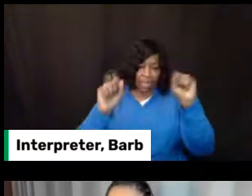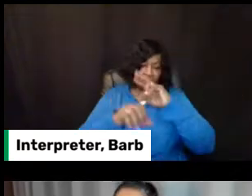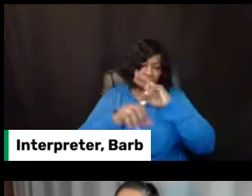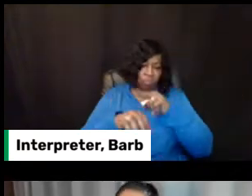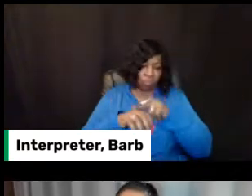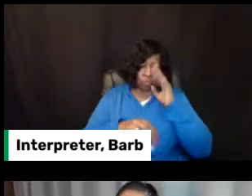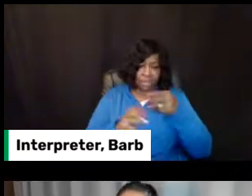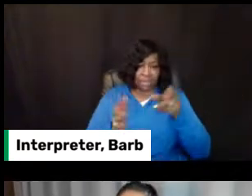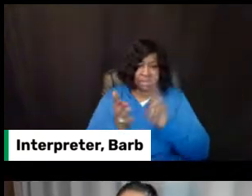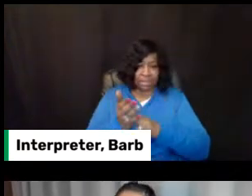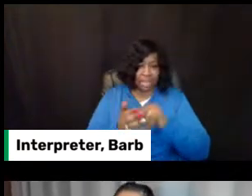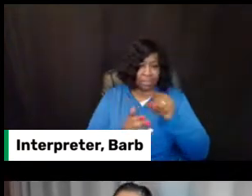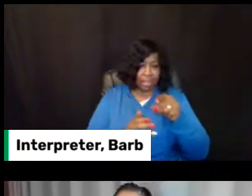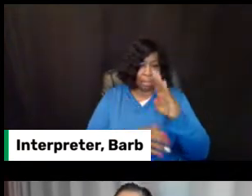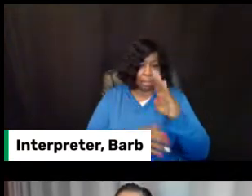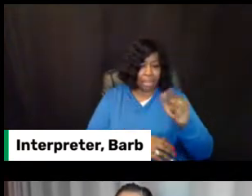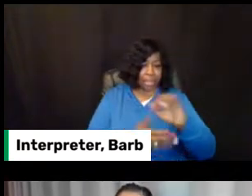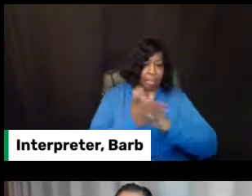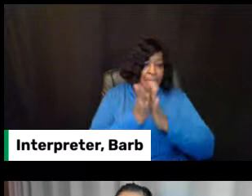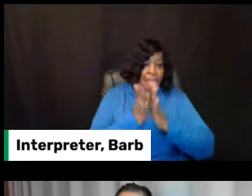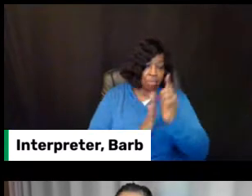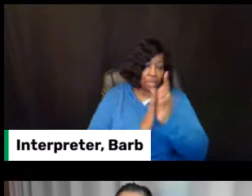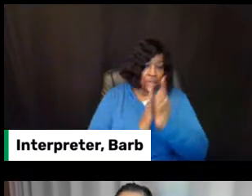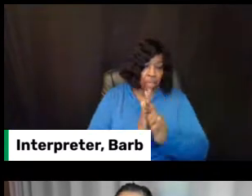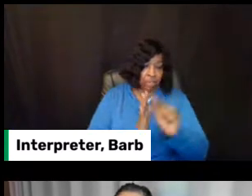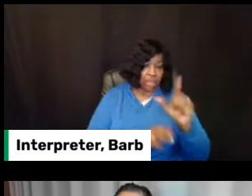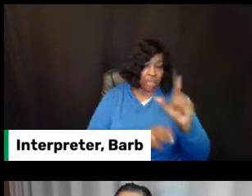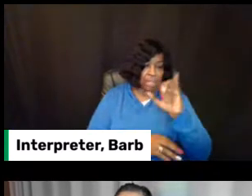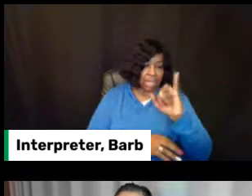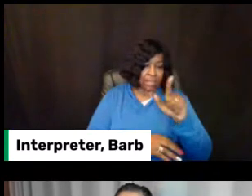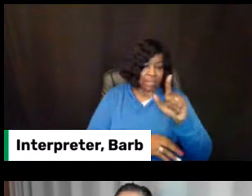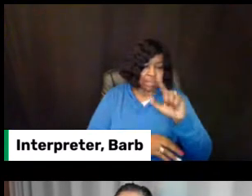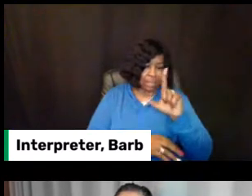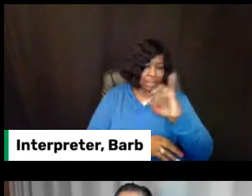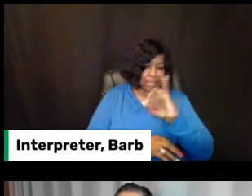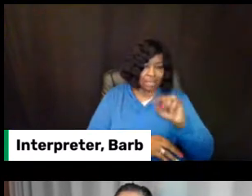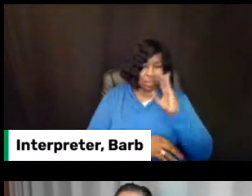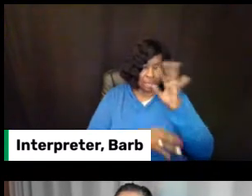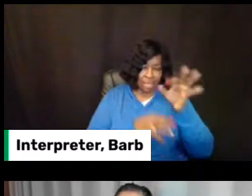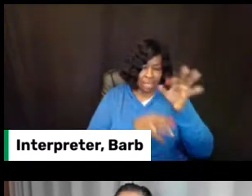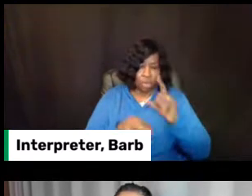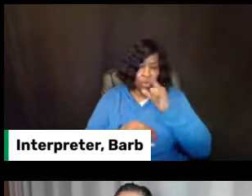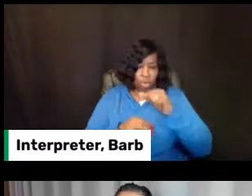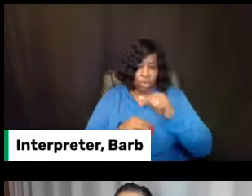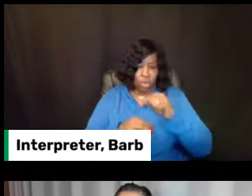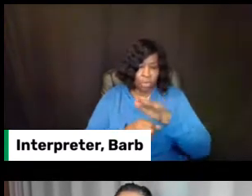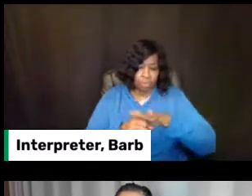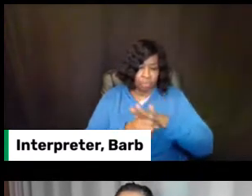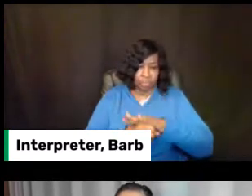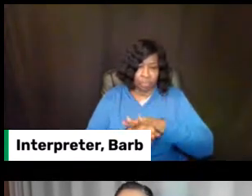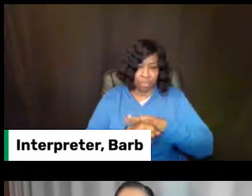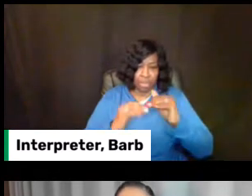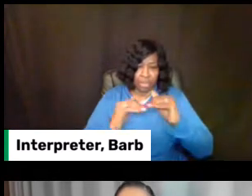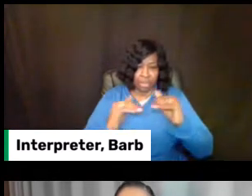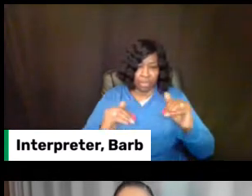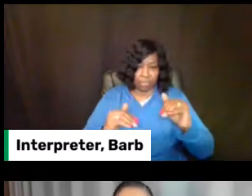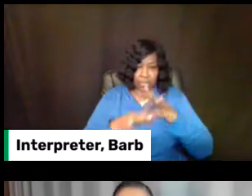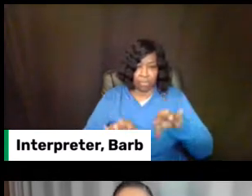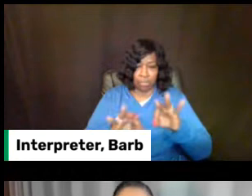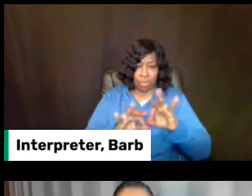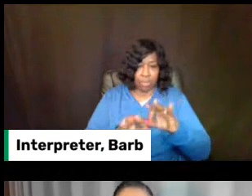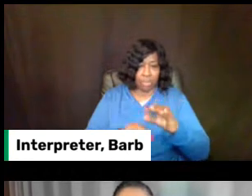that bill into law. And I know that Liz is going to go into more detail about who at the local level is important. NSAC, again, is in